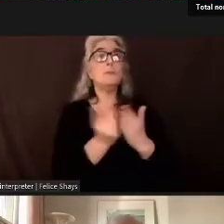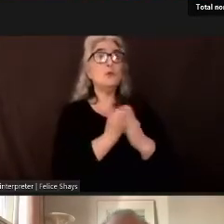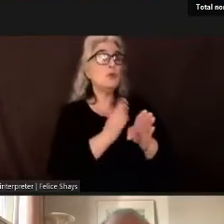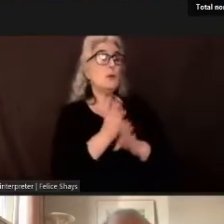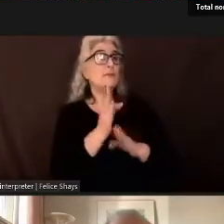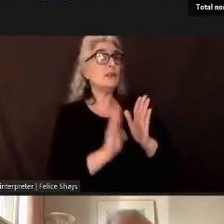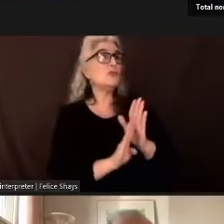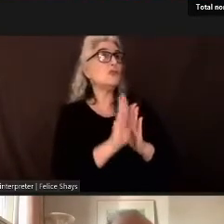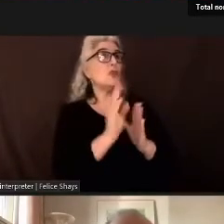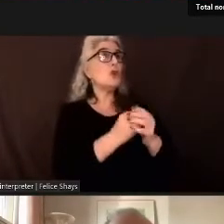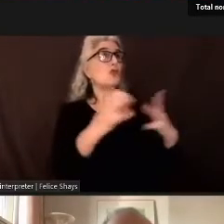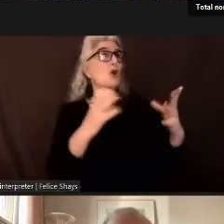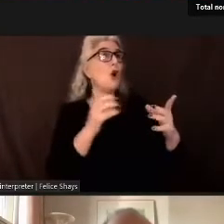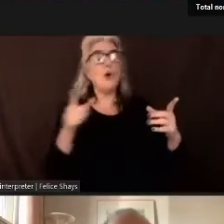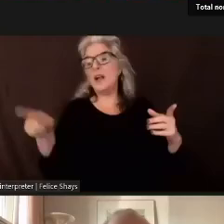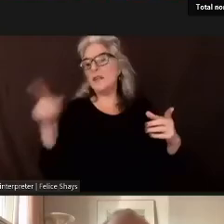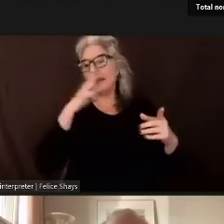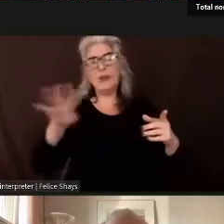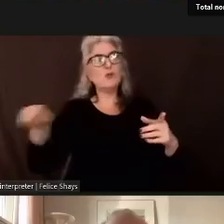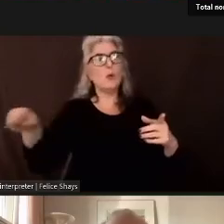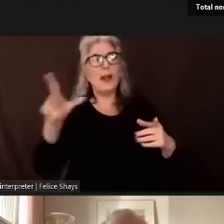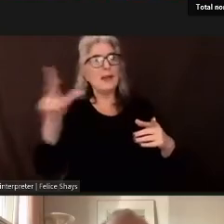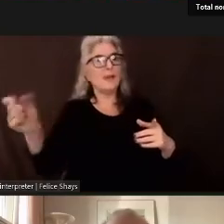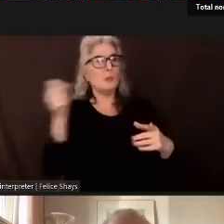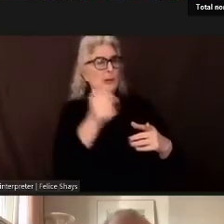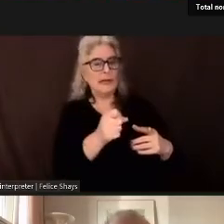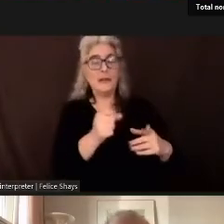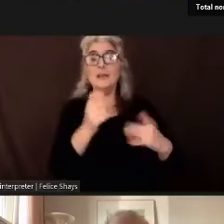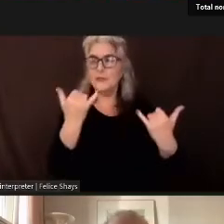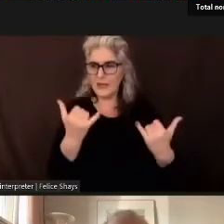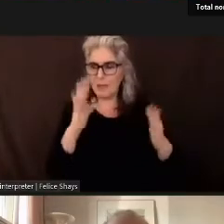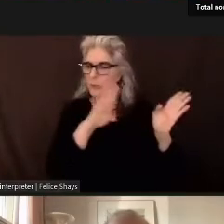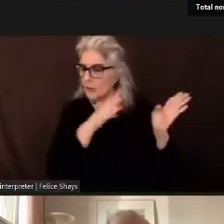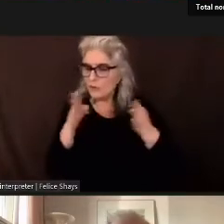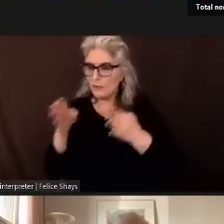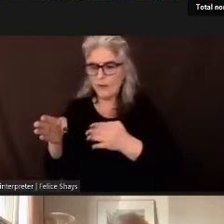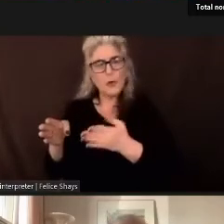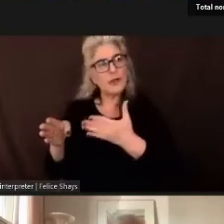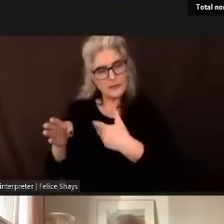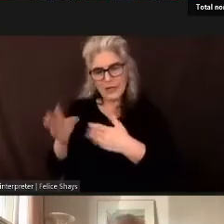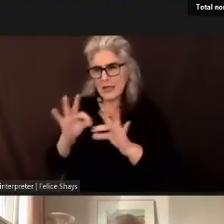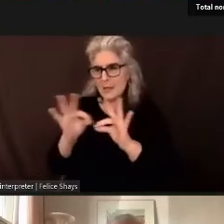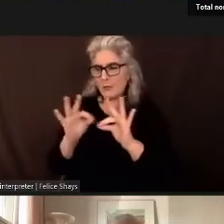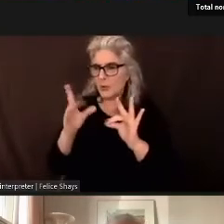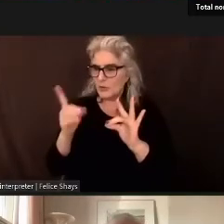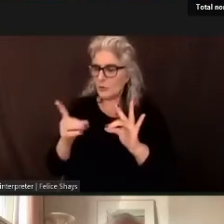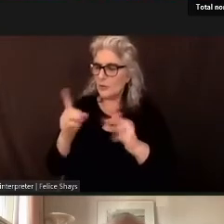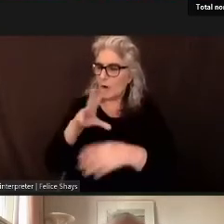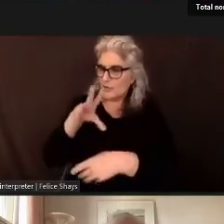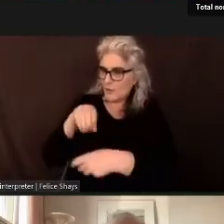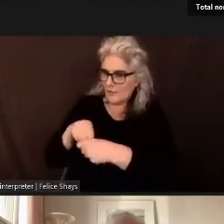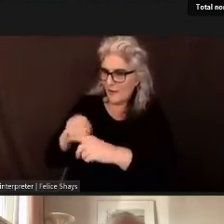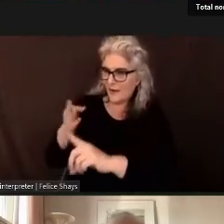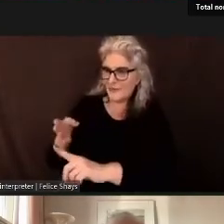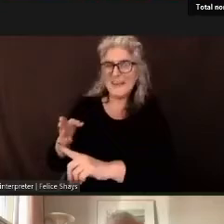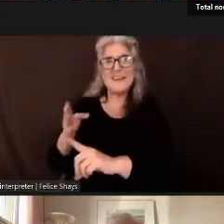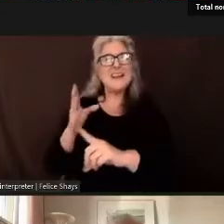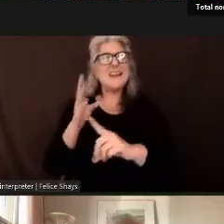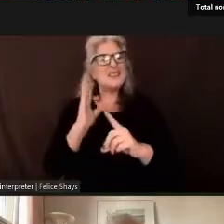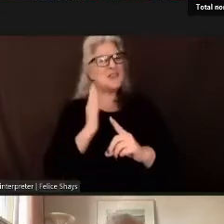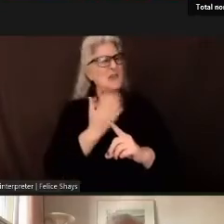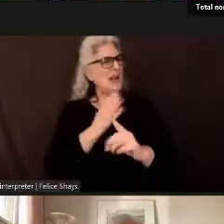we think that this is going to help and provide an opportunity to engage with the supply chain, that means like the